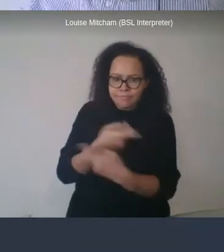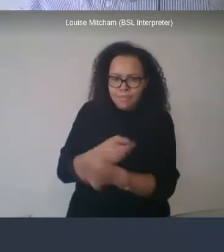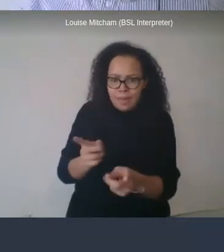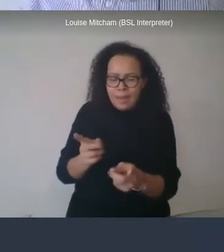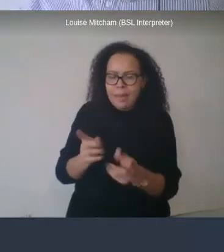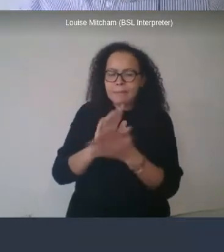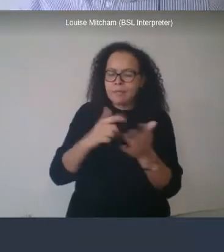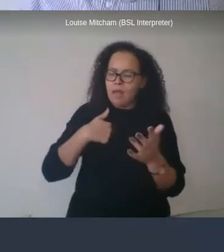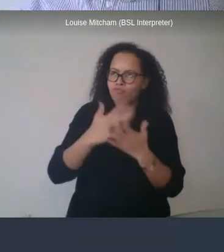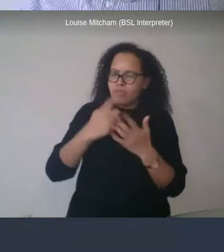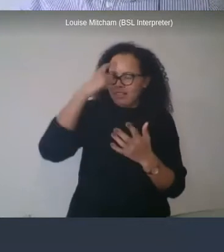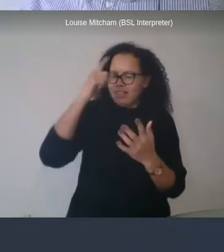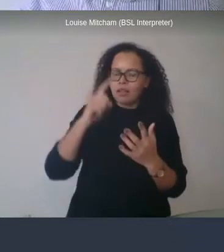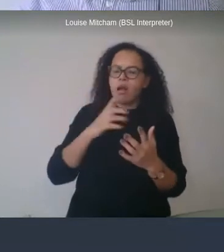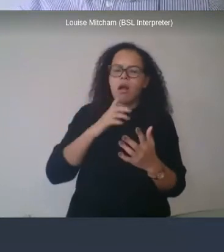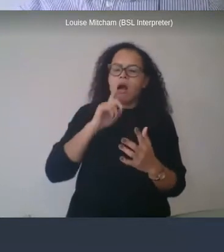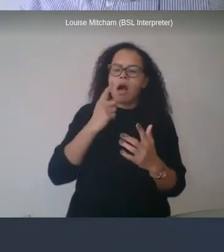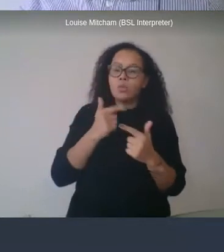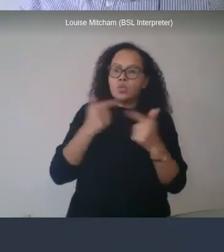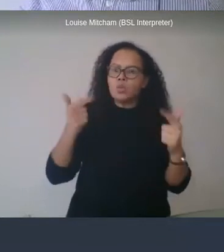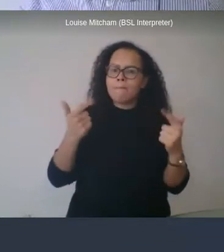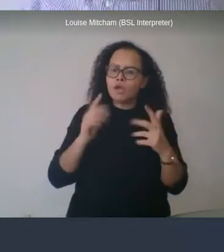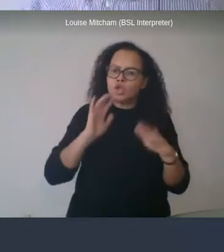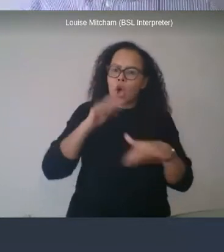over-tech something. You know, no matter what